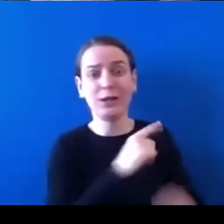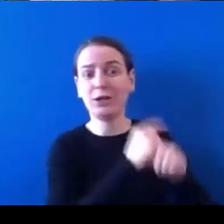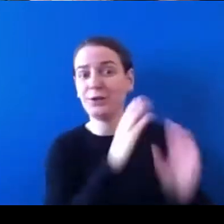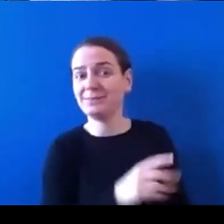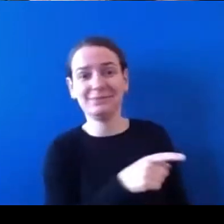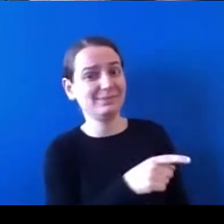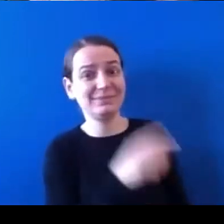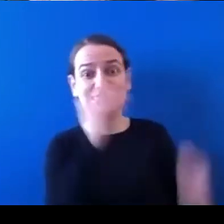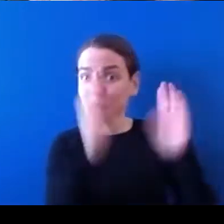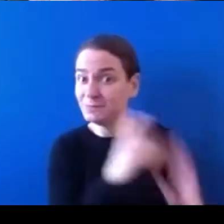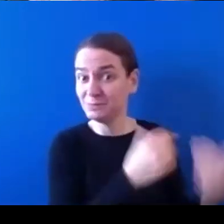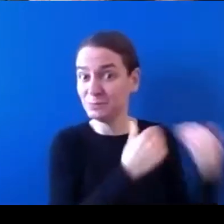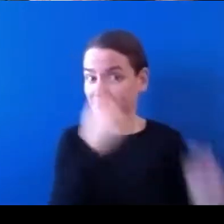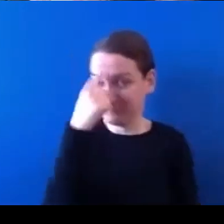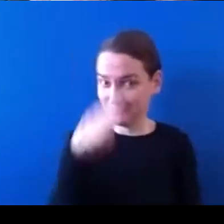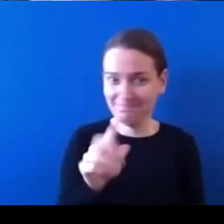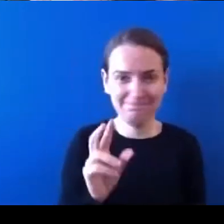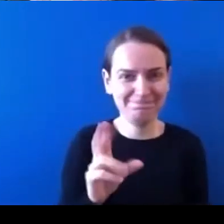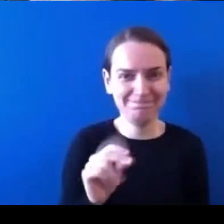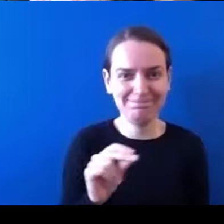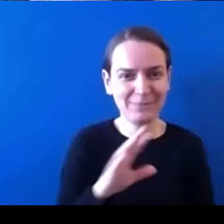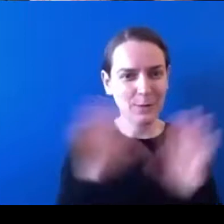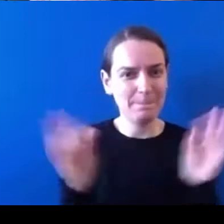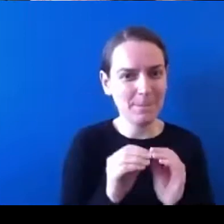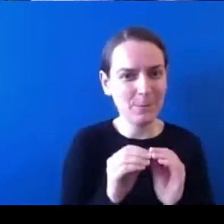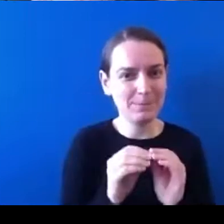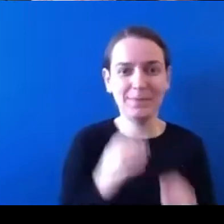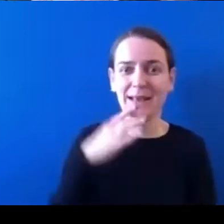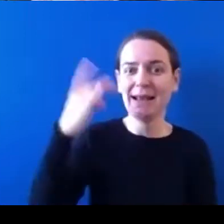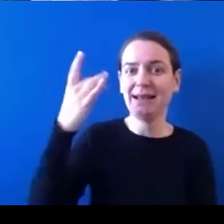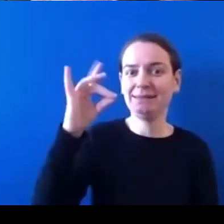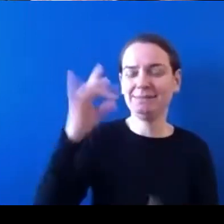to read and respond to emails and don't put things off.